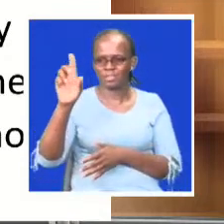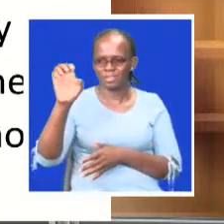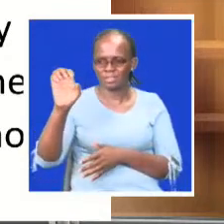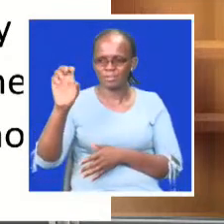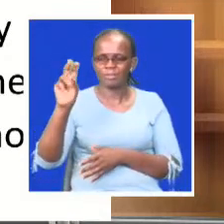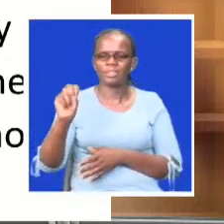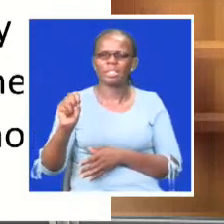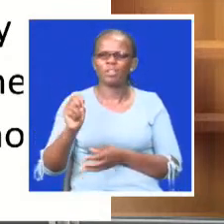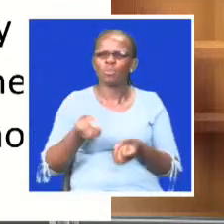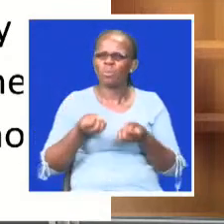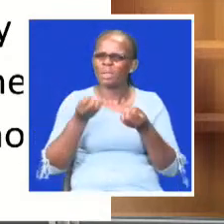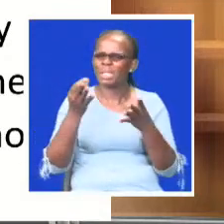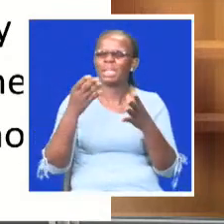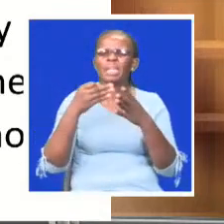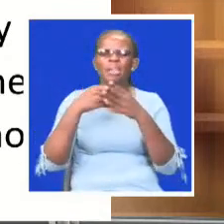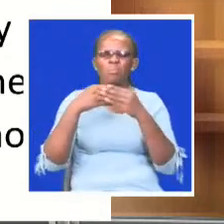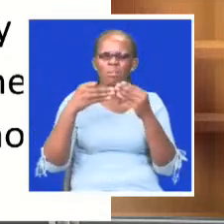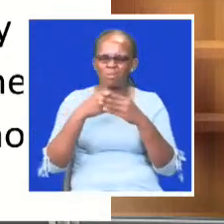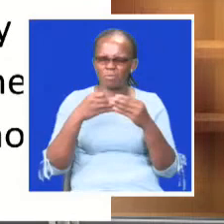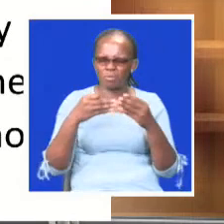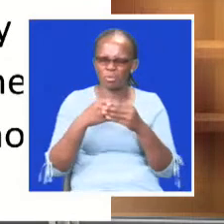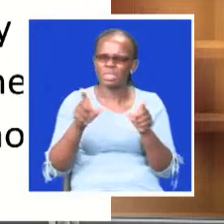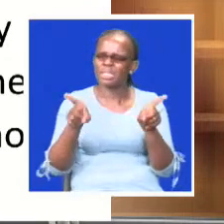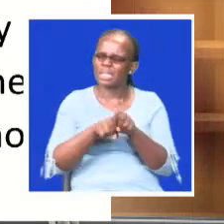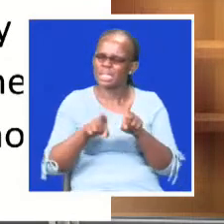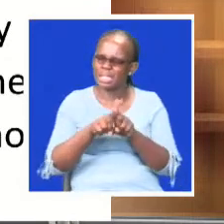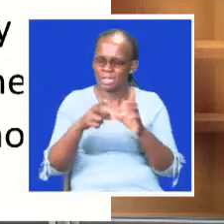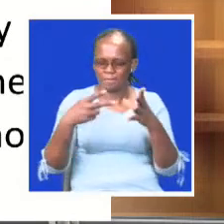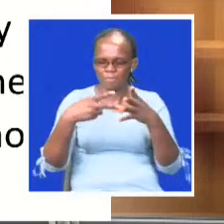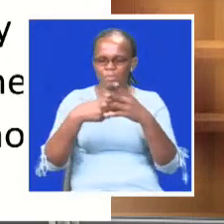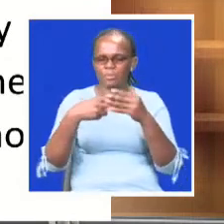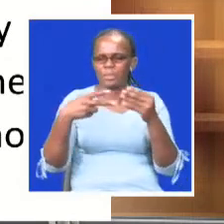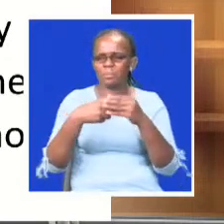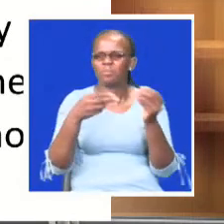He gave them fruits and vegetables to eat.